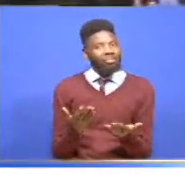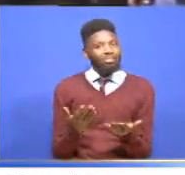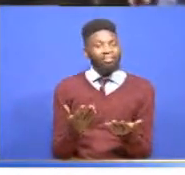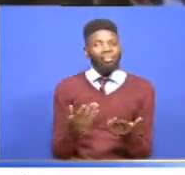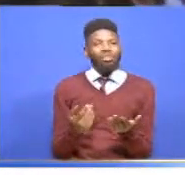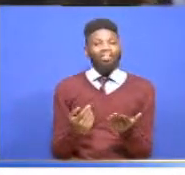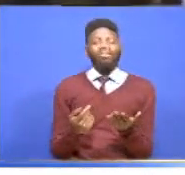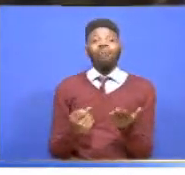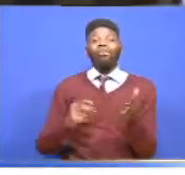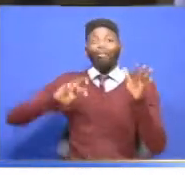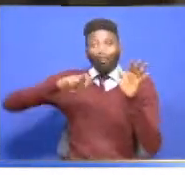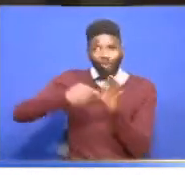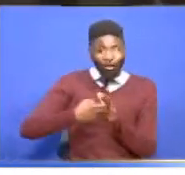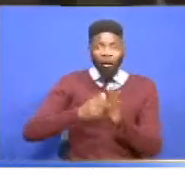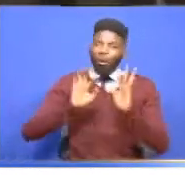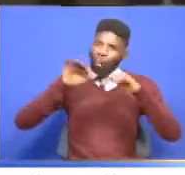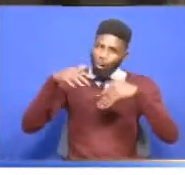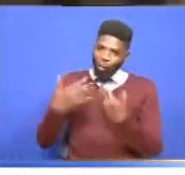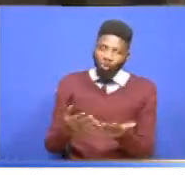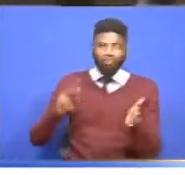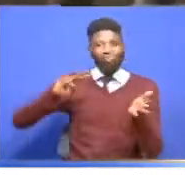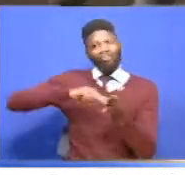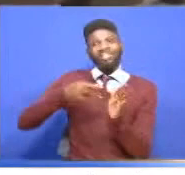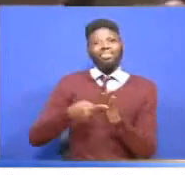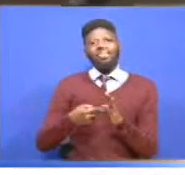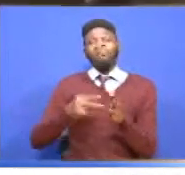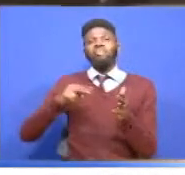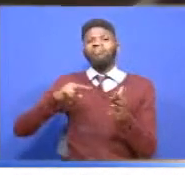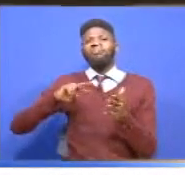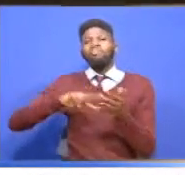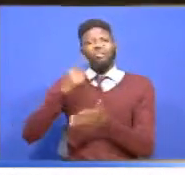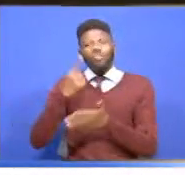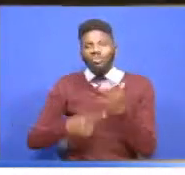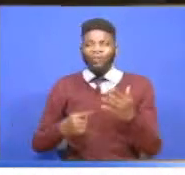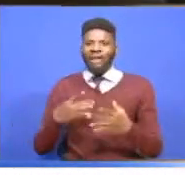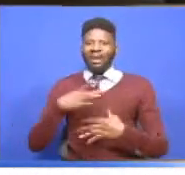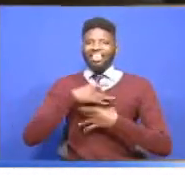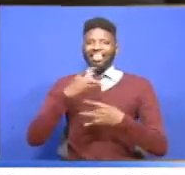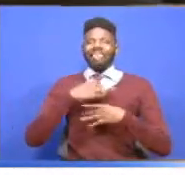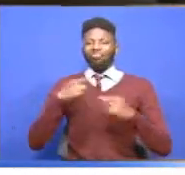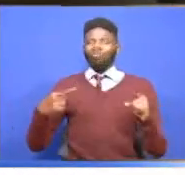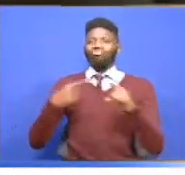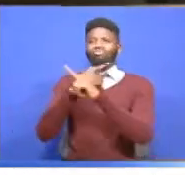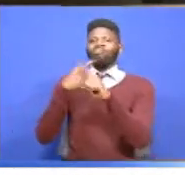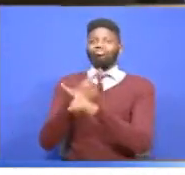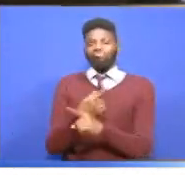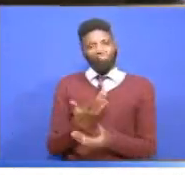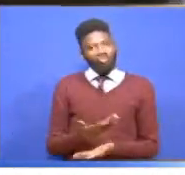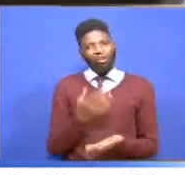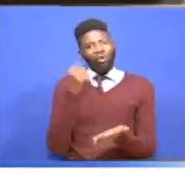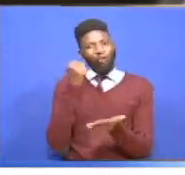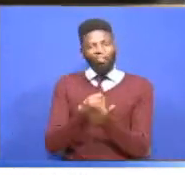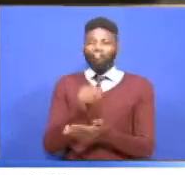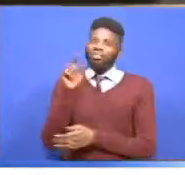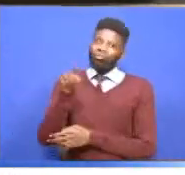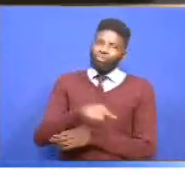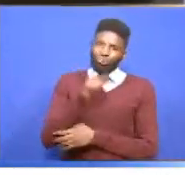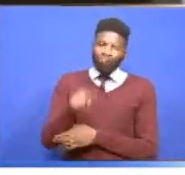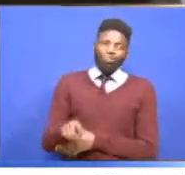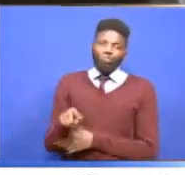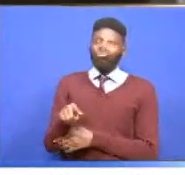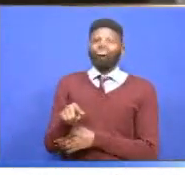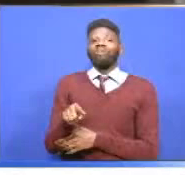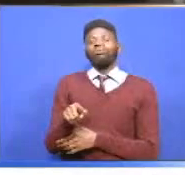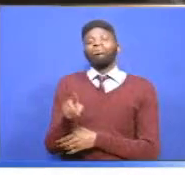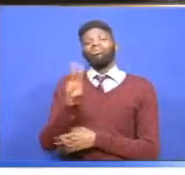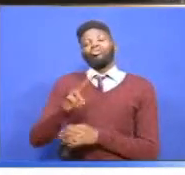contracts or projects, that's conflict of interest. That's misuse of office. Thank you very much. Thank you